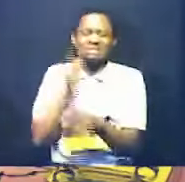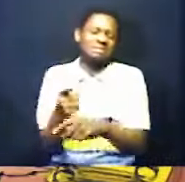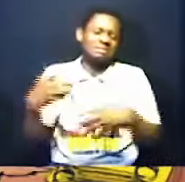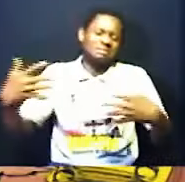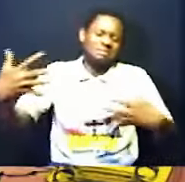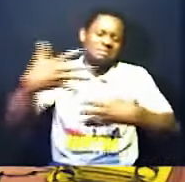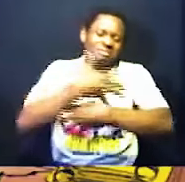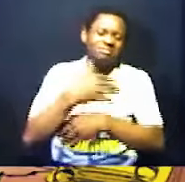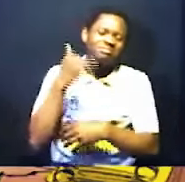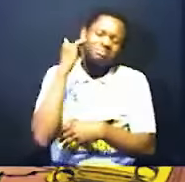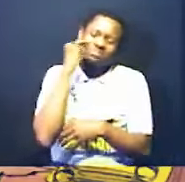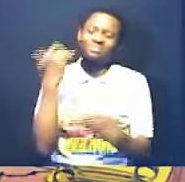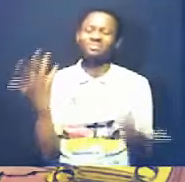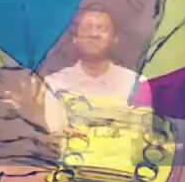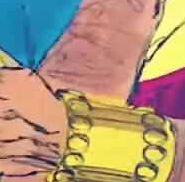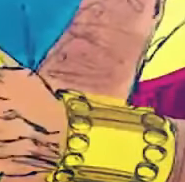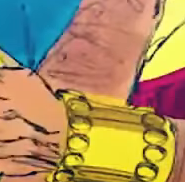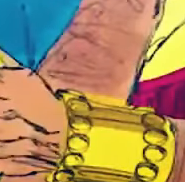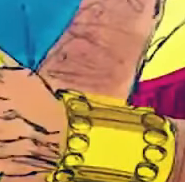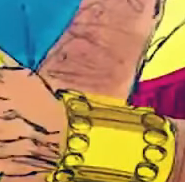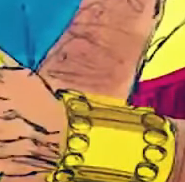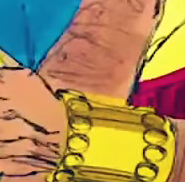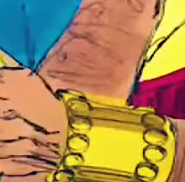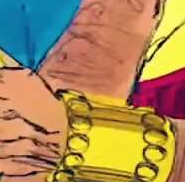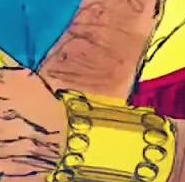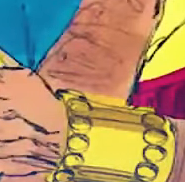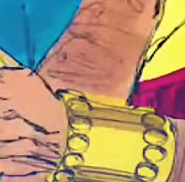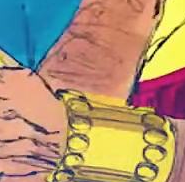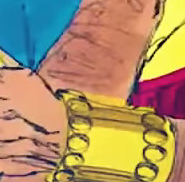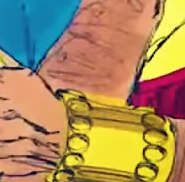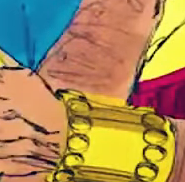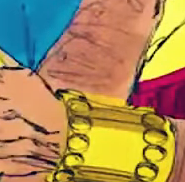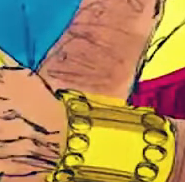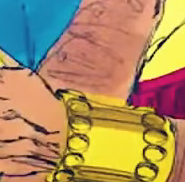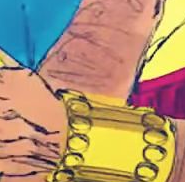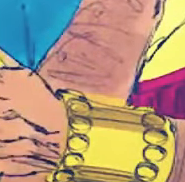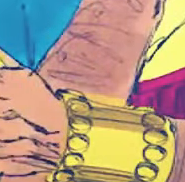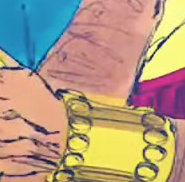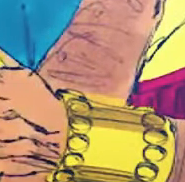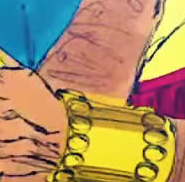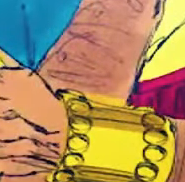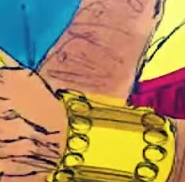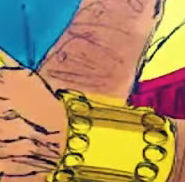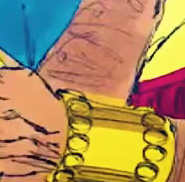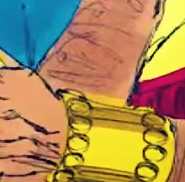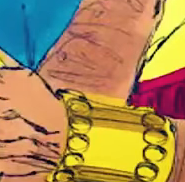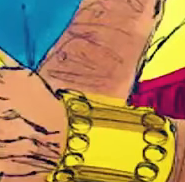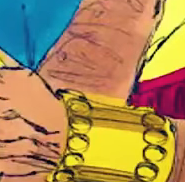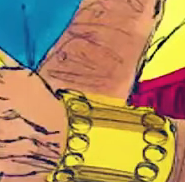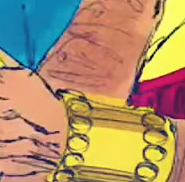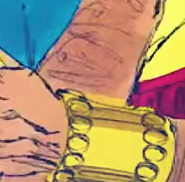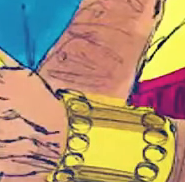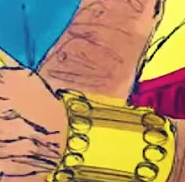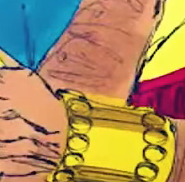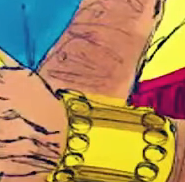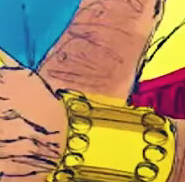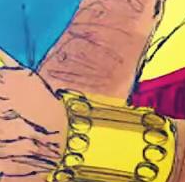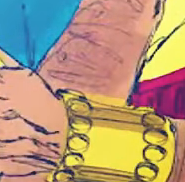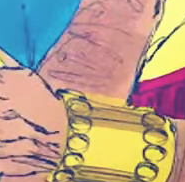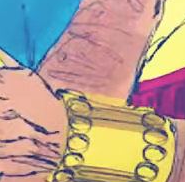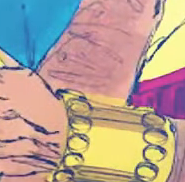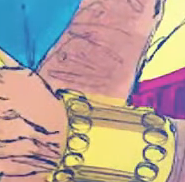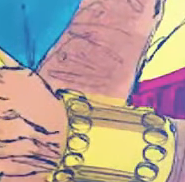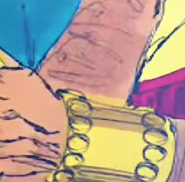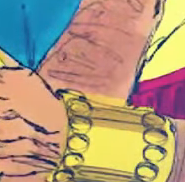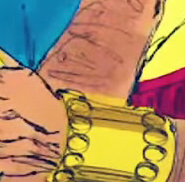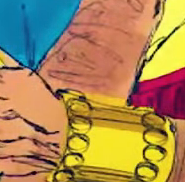tu fe na no. No word to him. Wankashi anchre no. Meanwhile, David was a king and the